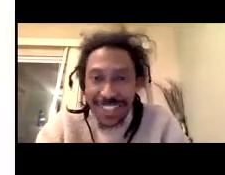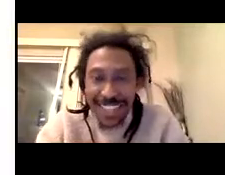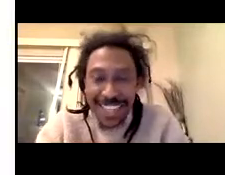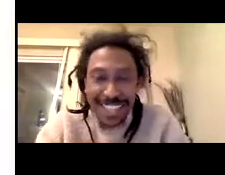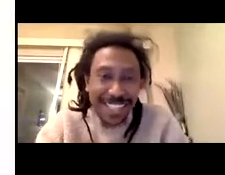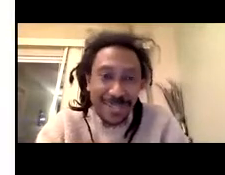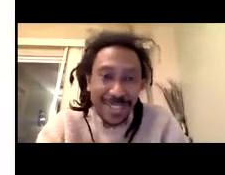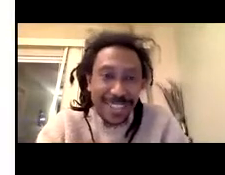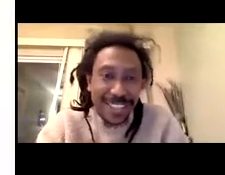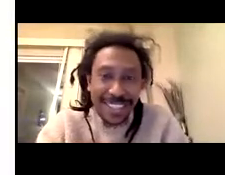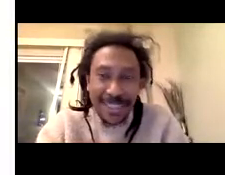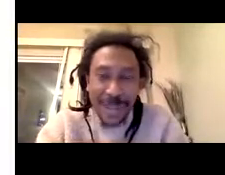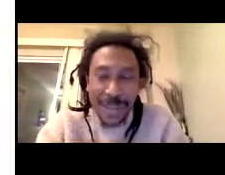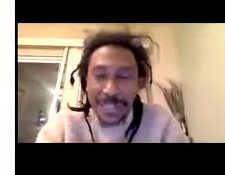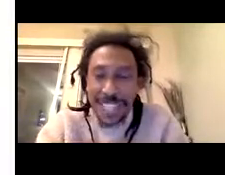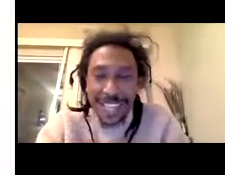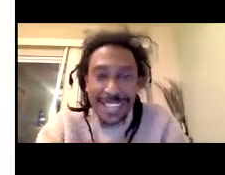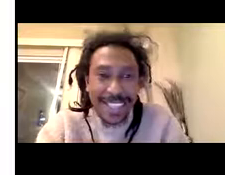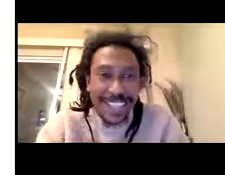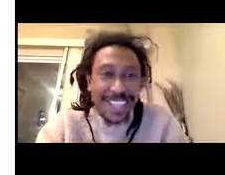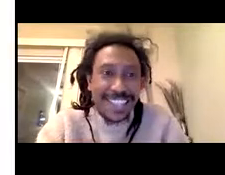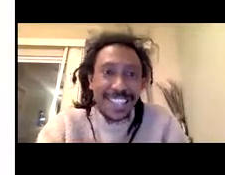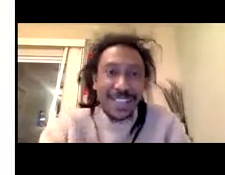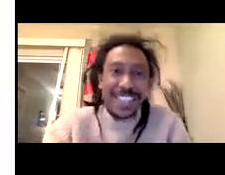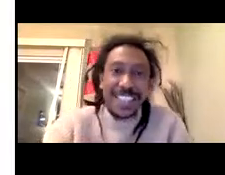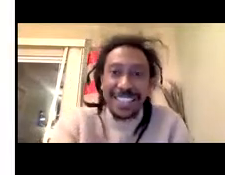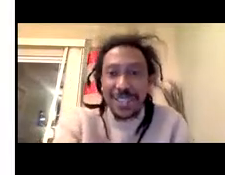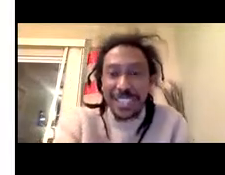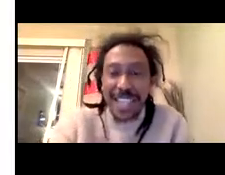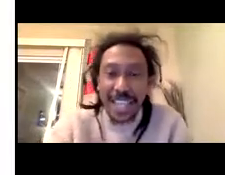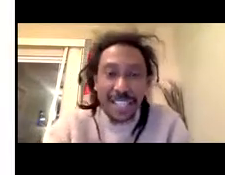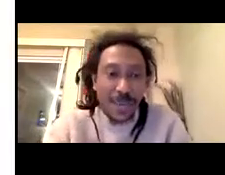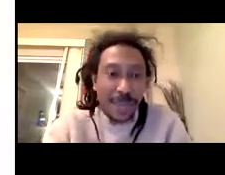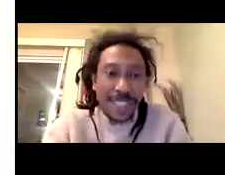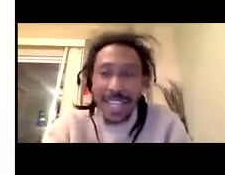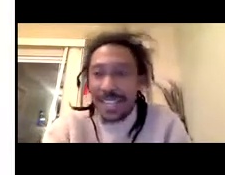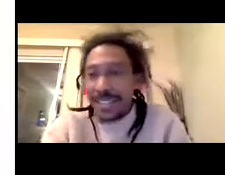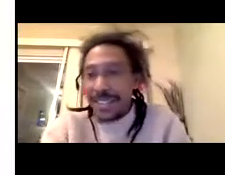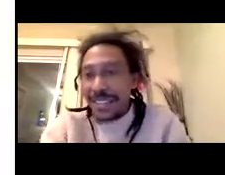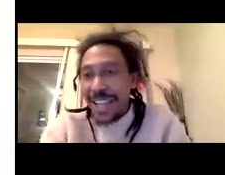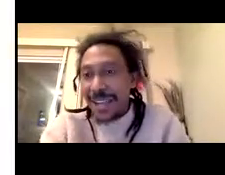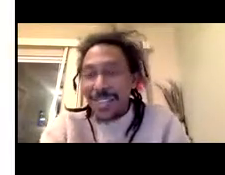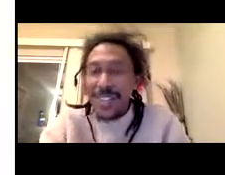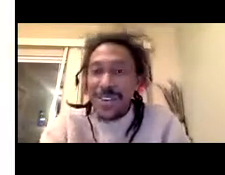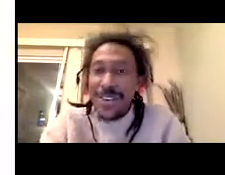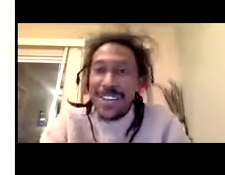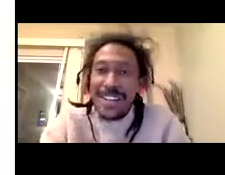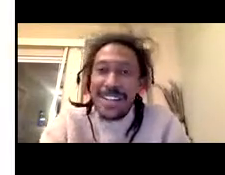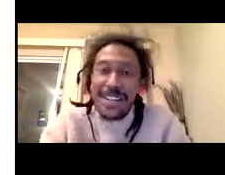can you go next for this website? So this looks like the website now.